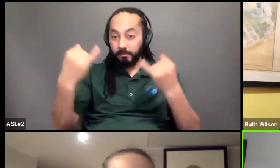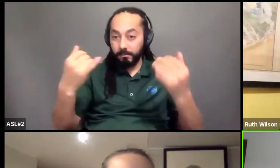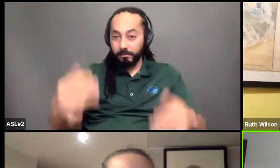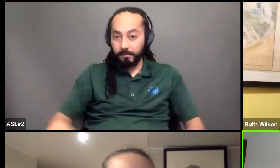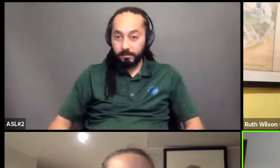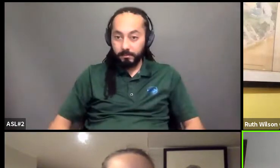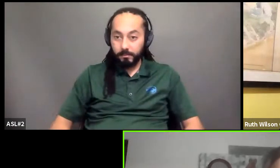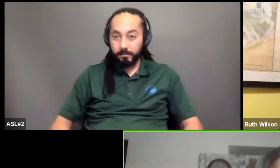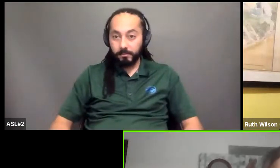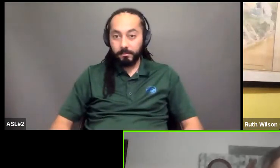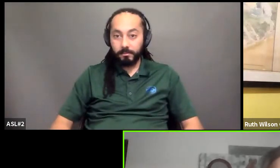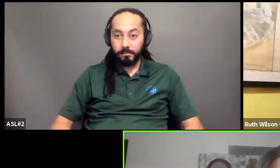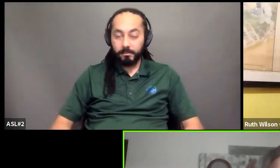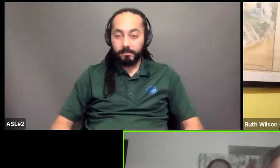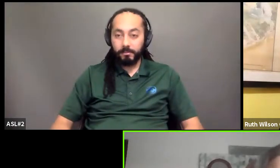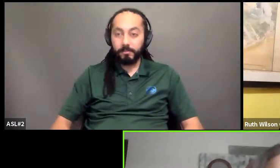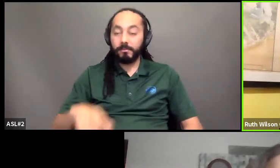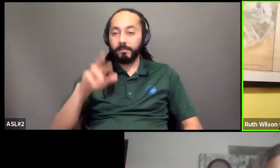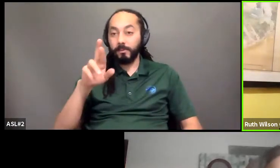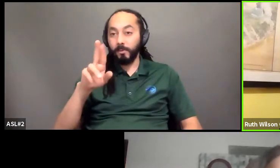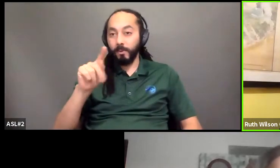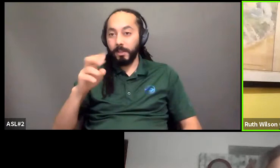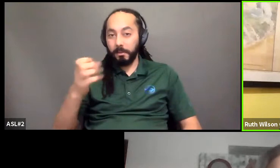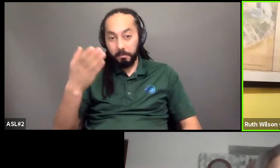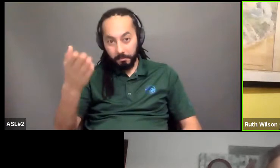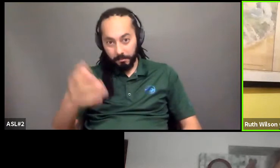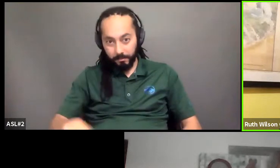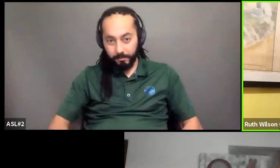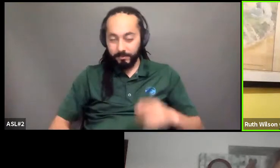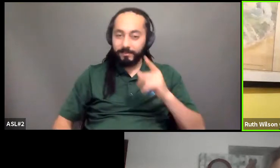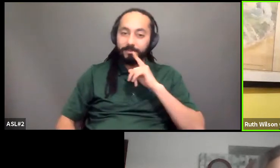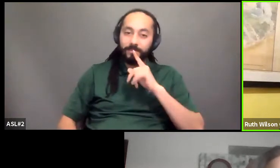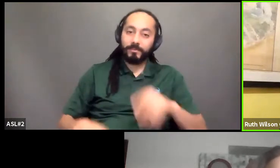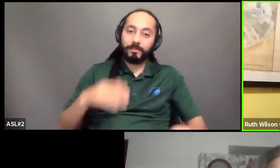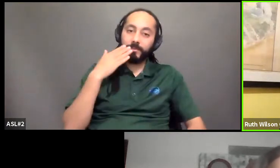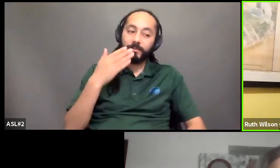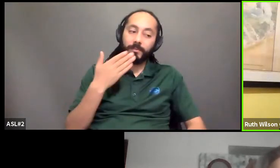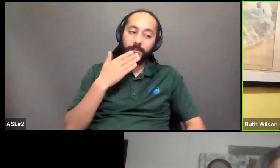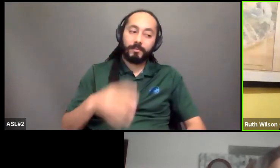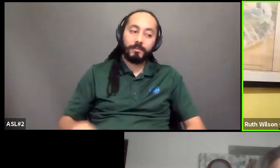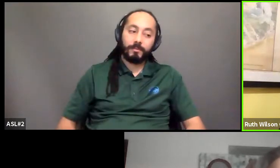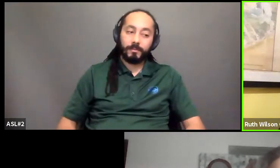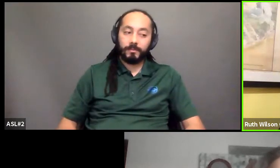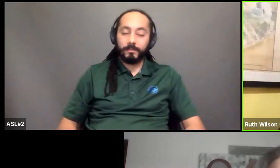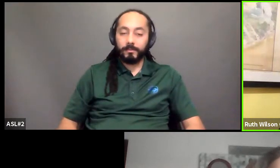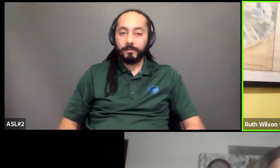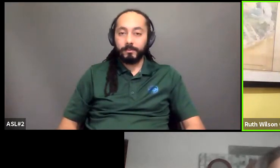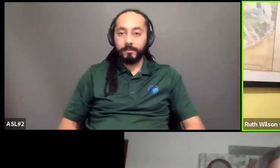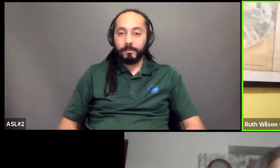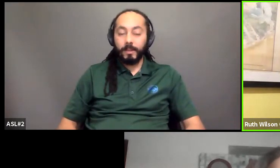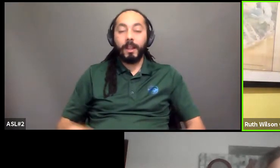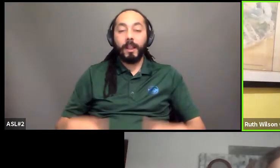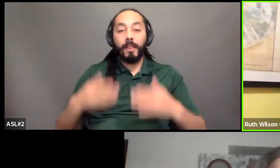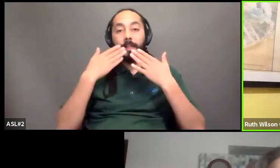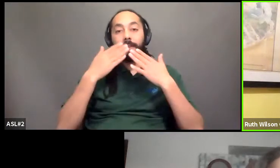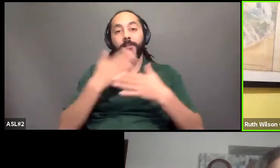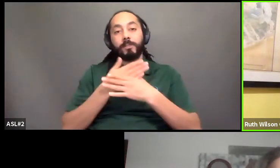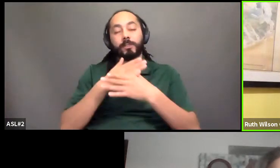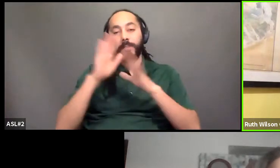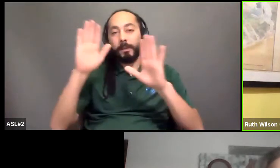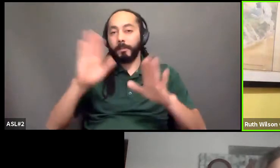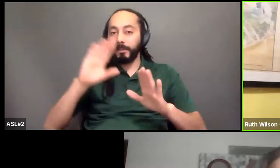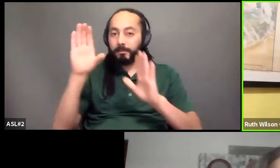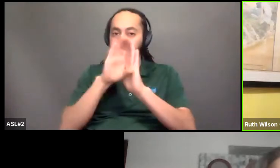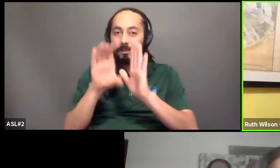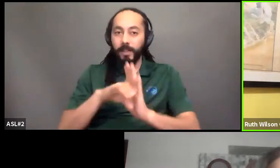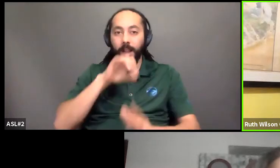Ruthie. Sure. Thank you. And thank you for sharing those amazing images, Winona. I love seeing them.